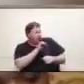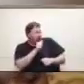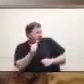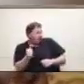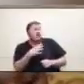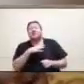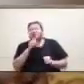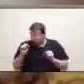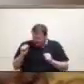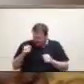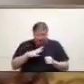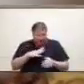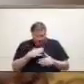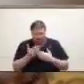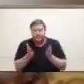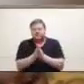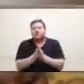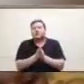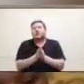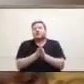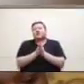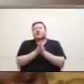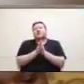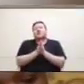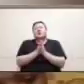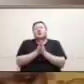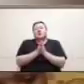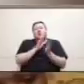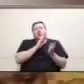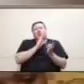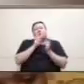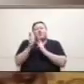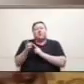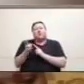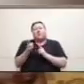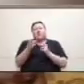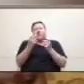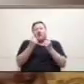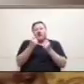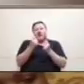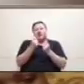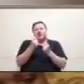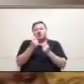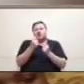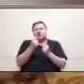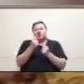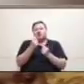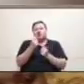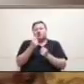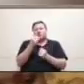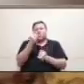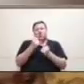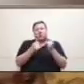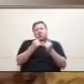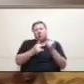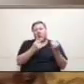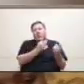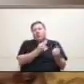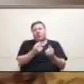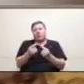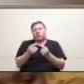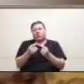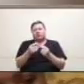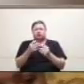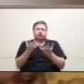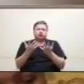audit findings, there was referred to that financial misconduct and alleged crime